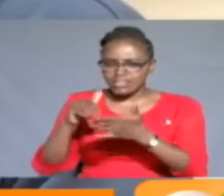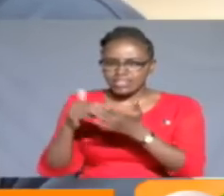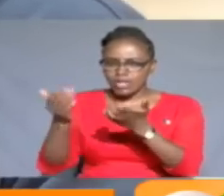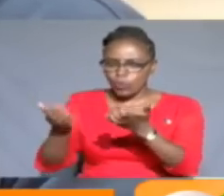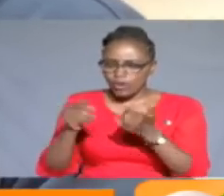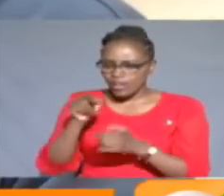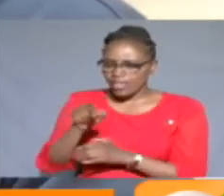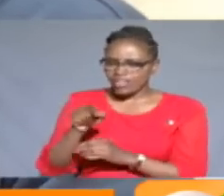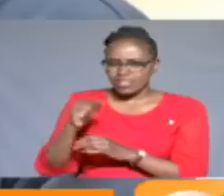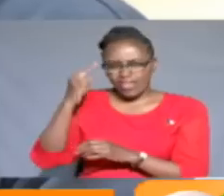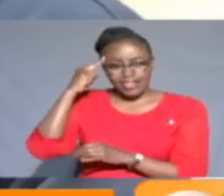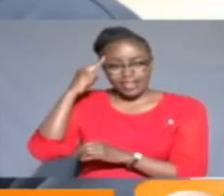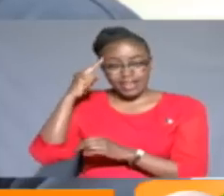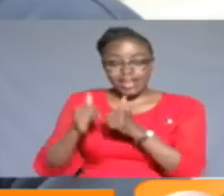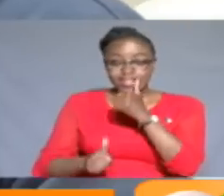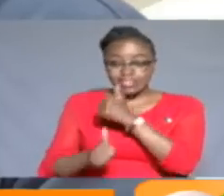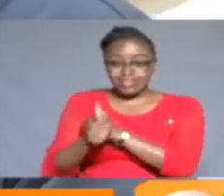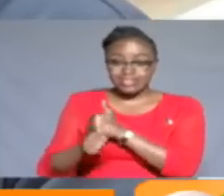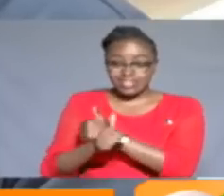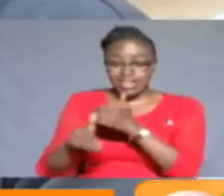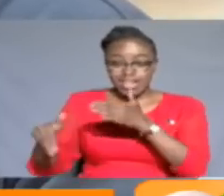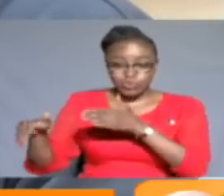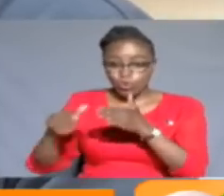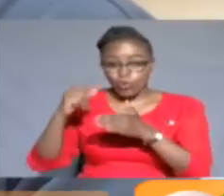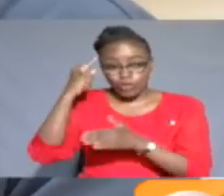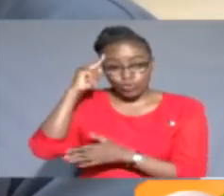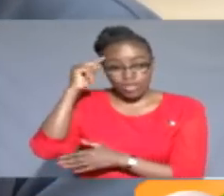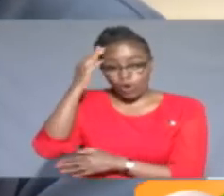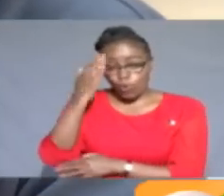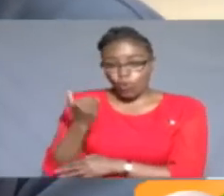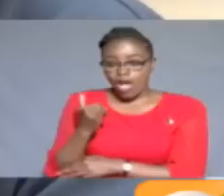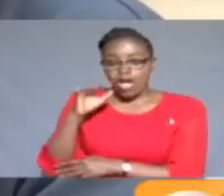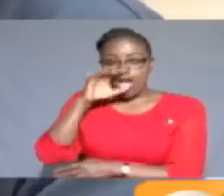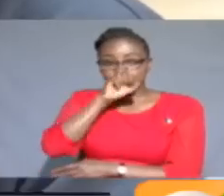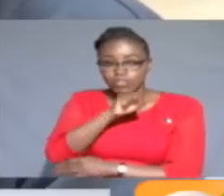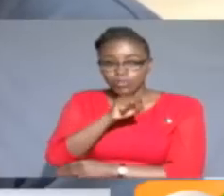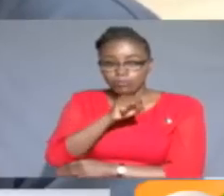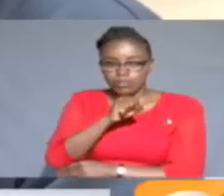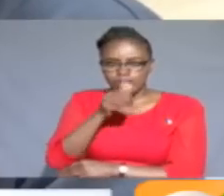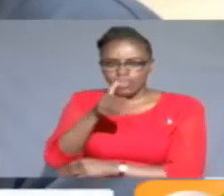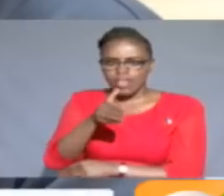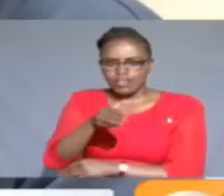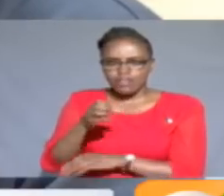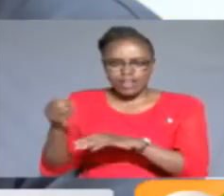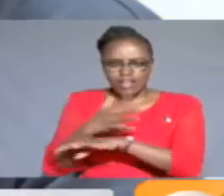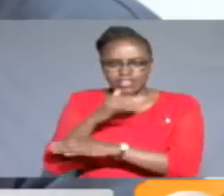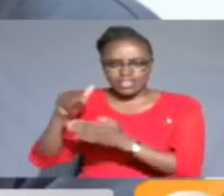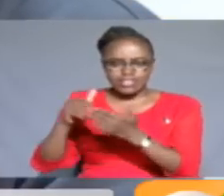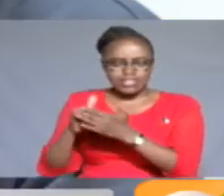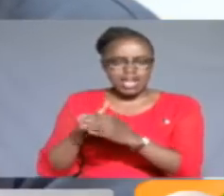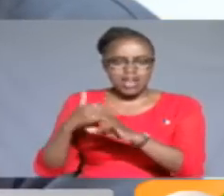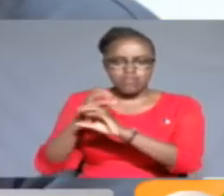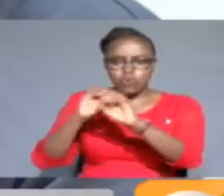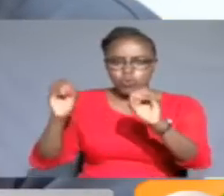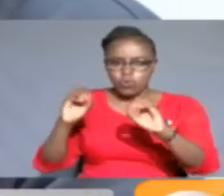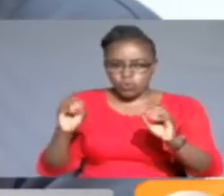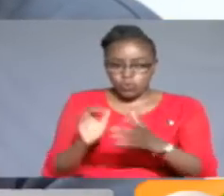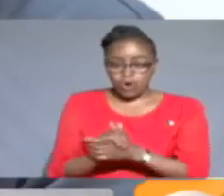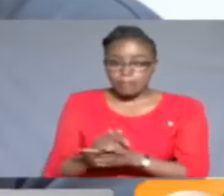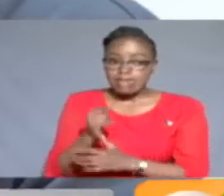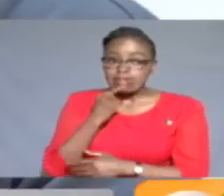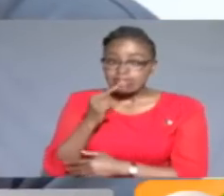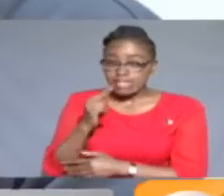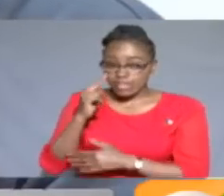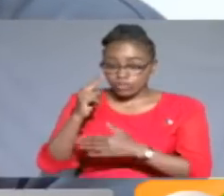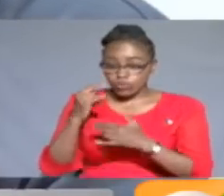very dangerous way of thinking because it assumes non-existence of cancer centers. I want to tell you here